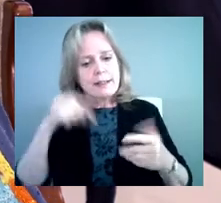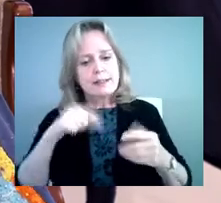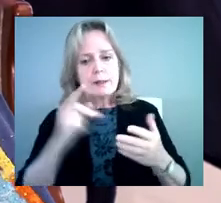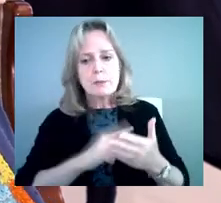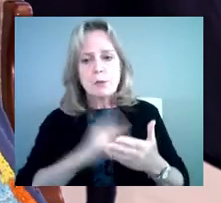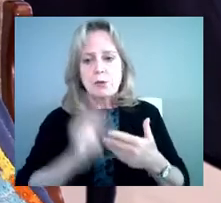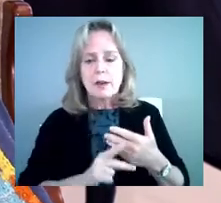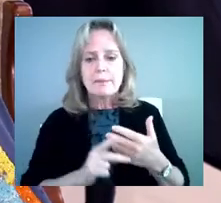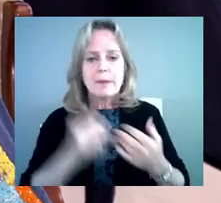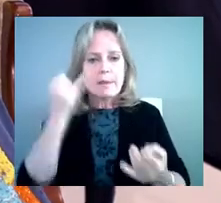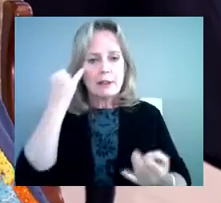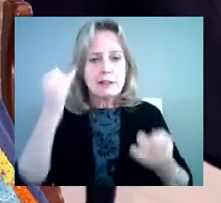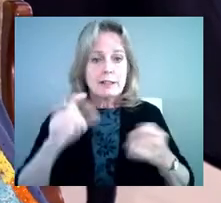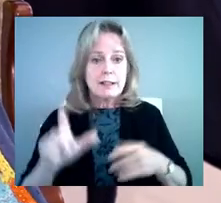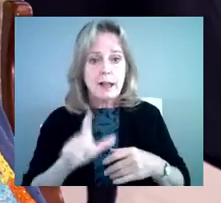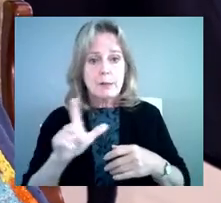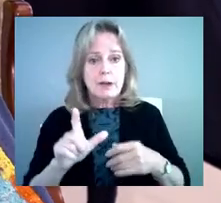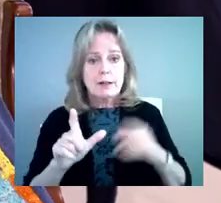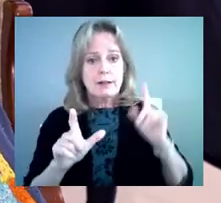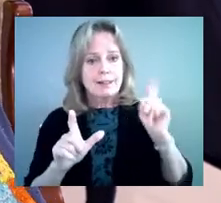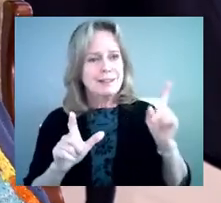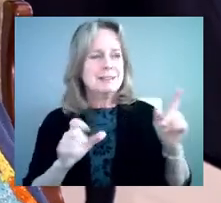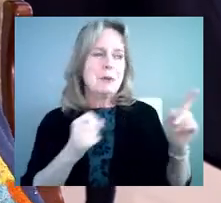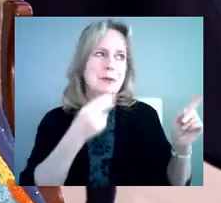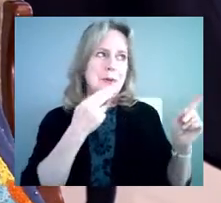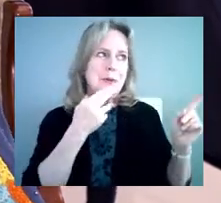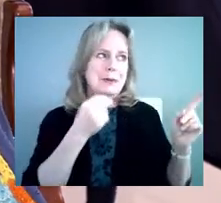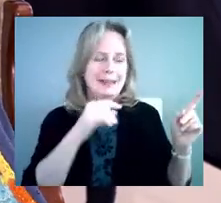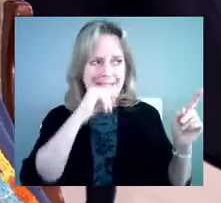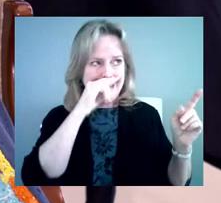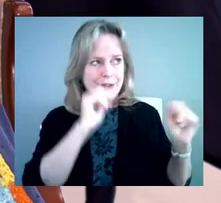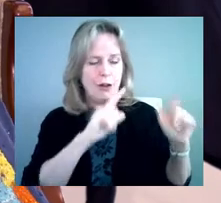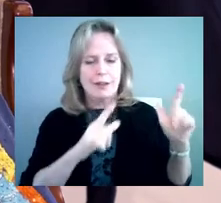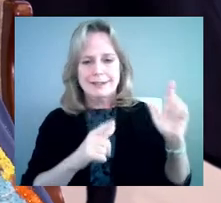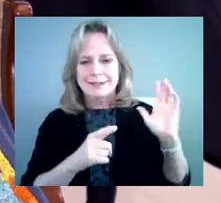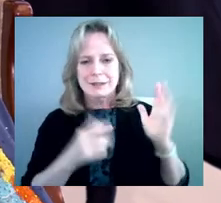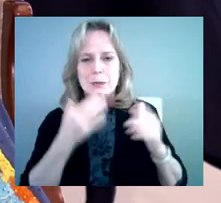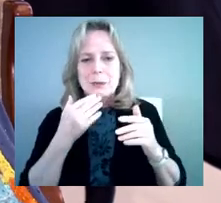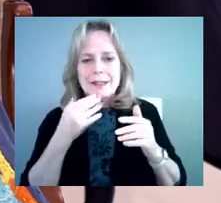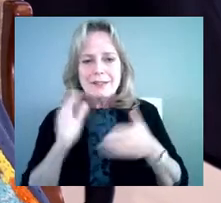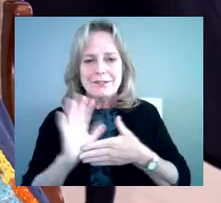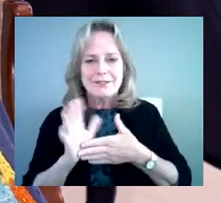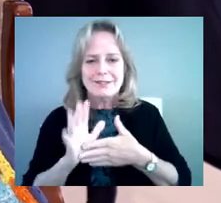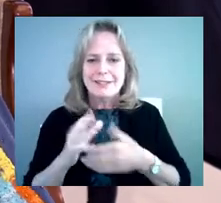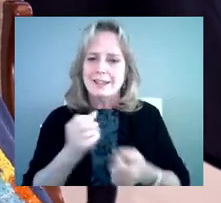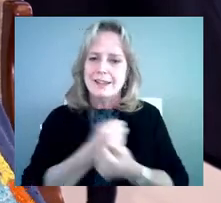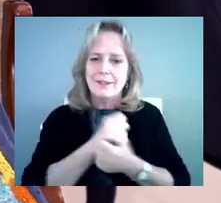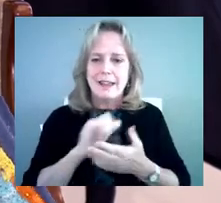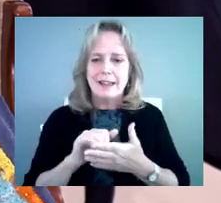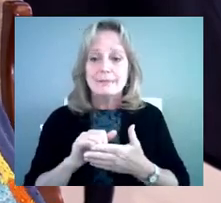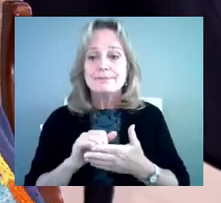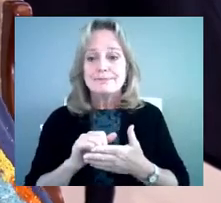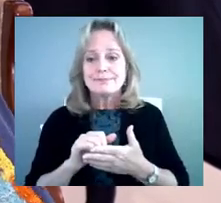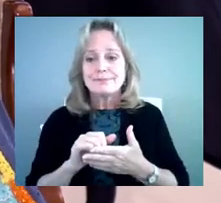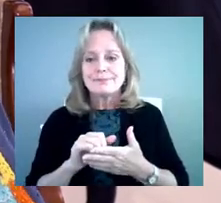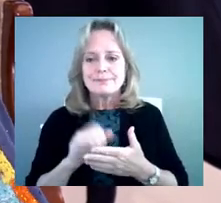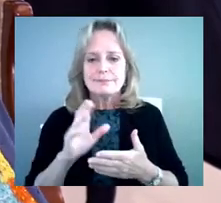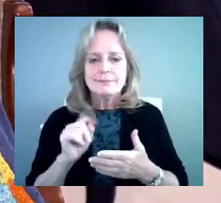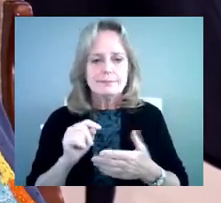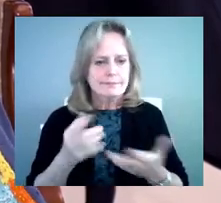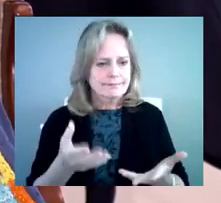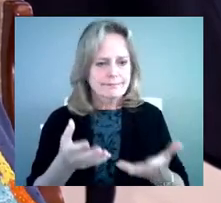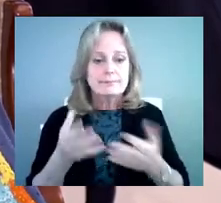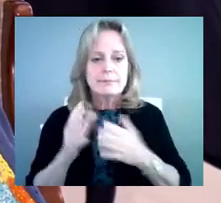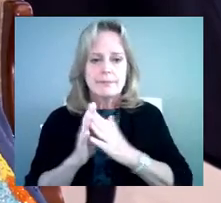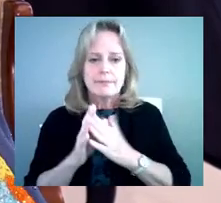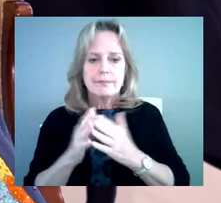the Imagination Library. And by the way, that was so cute, the kids, all so sweet. I love that. But anyhow, I thought maybe